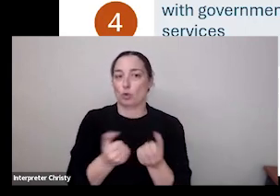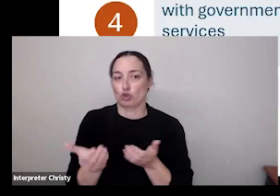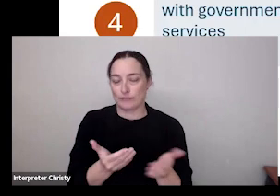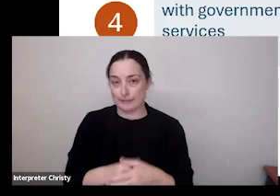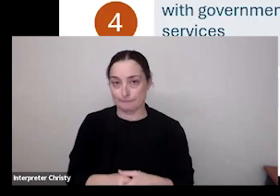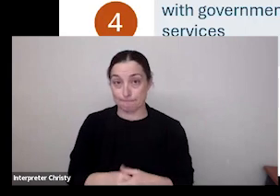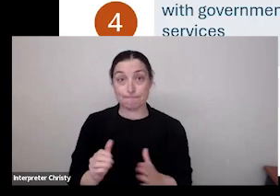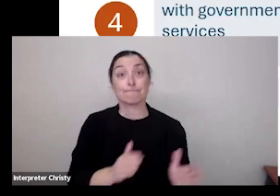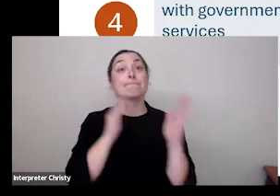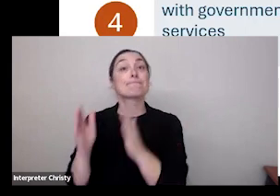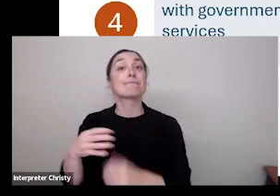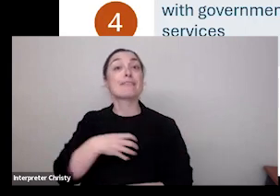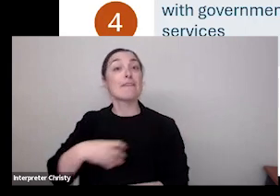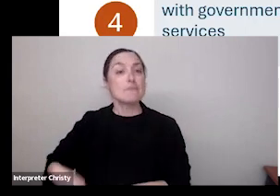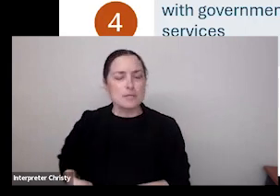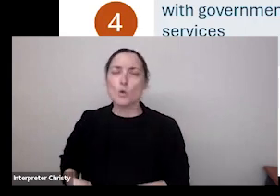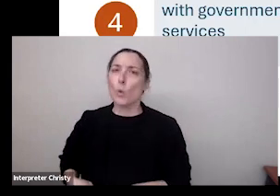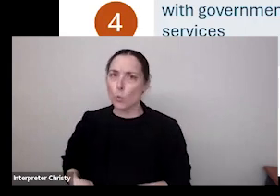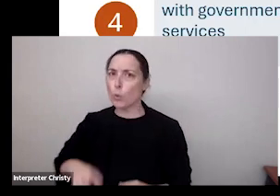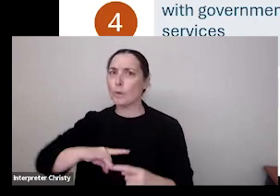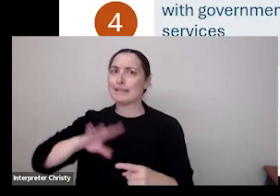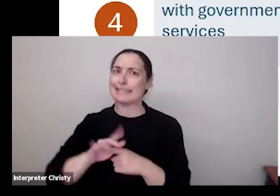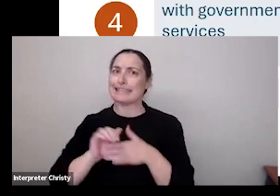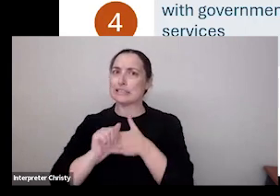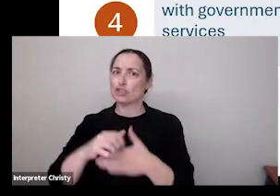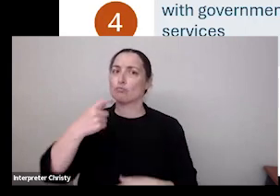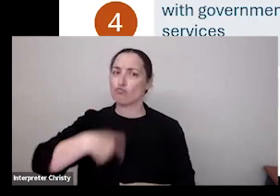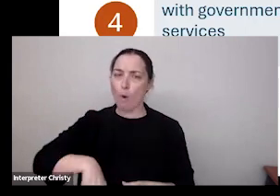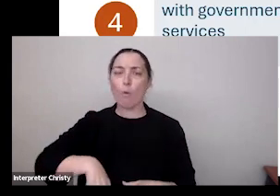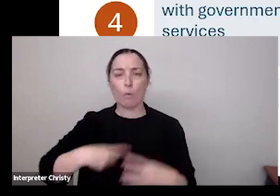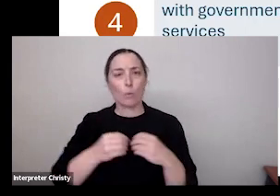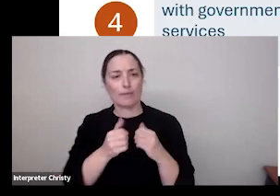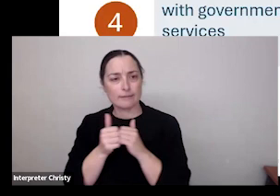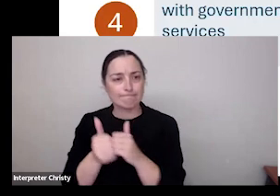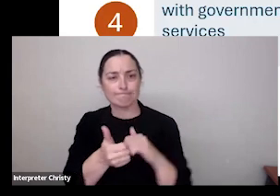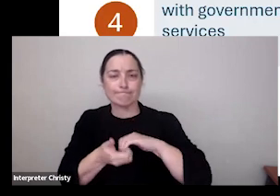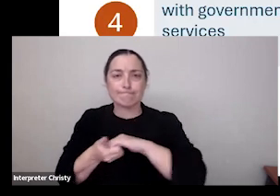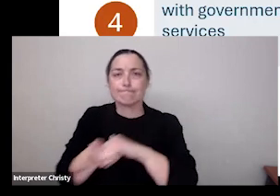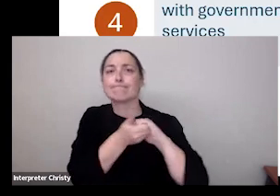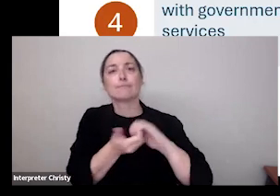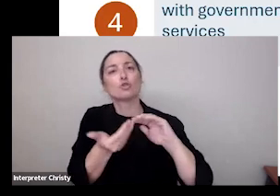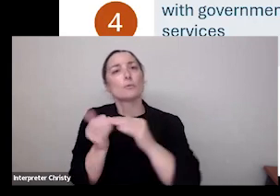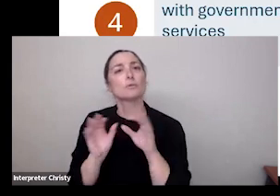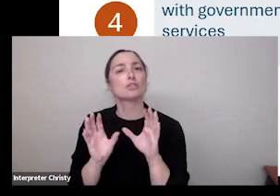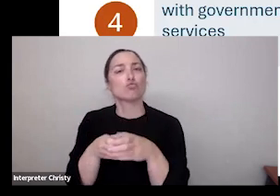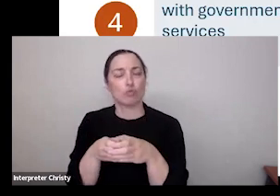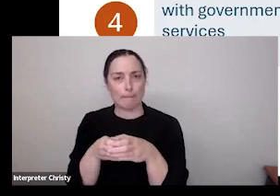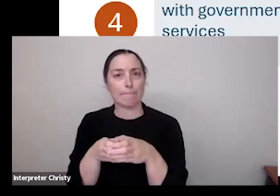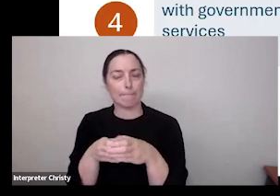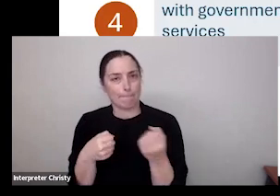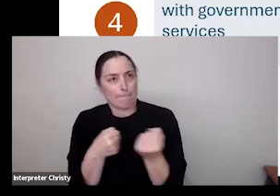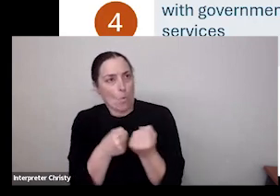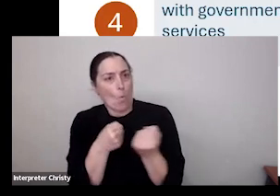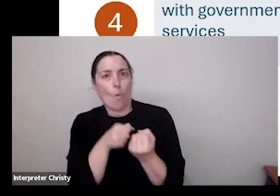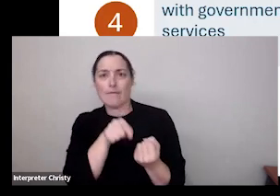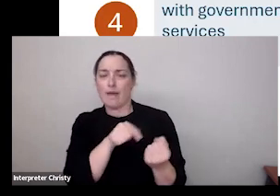an important key leadership role, fostering and maintaining interagency collaboration among community groups, supporting that